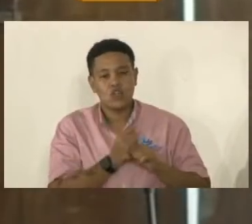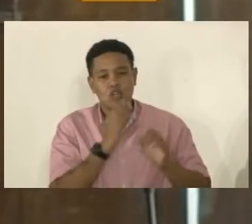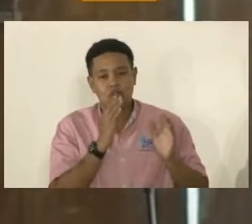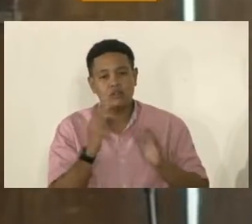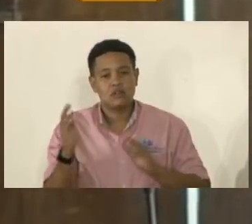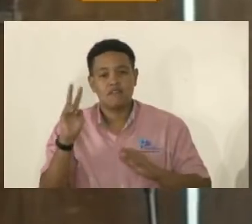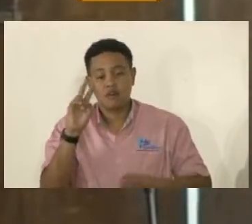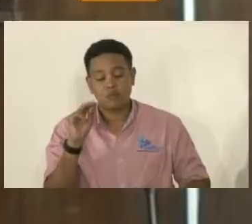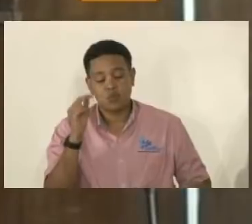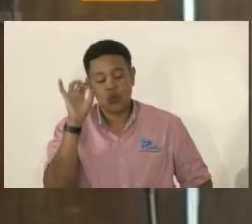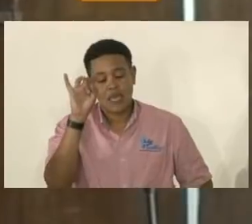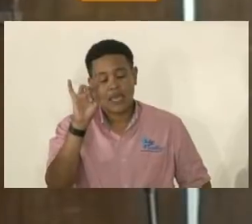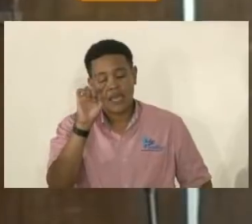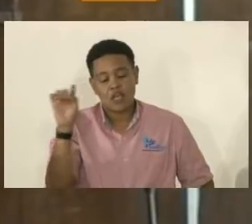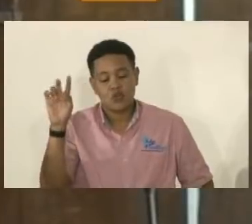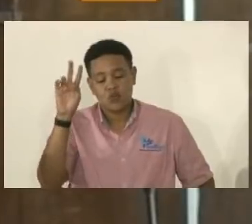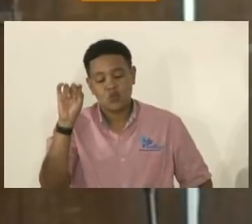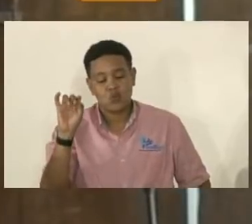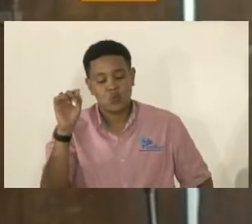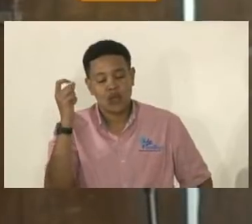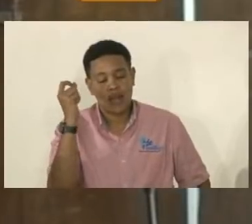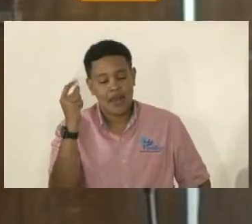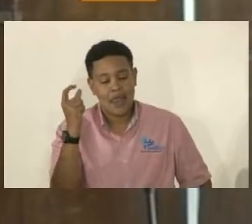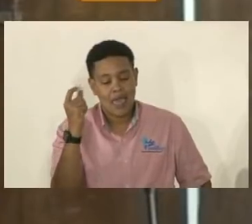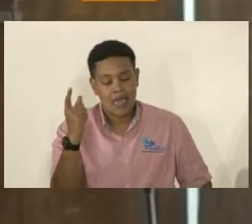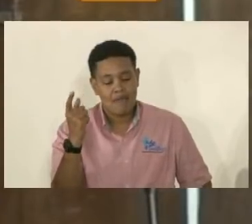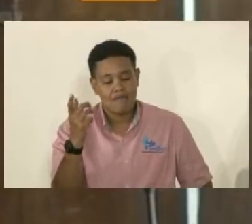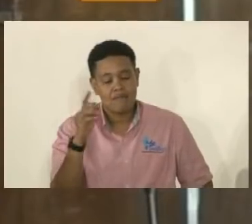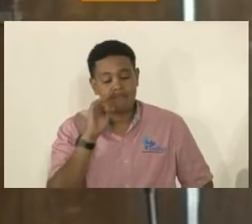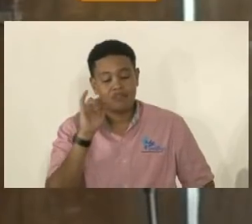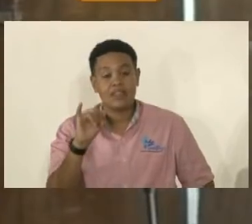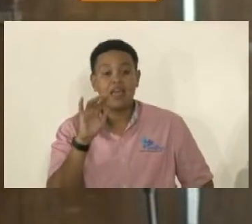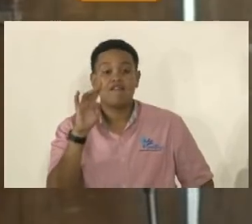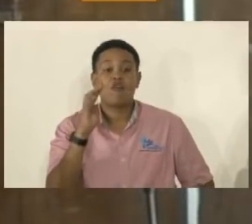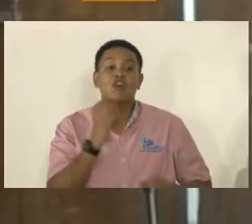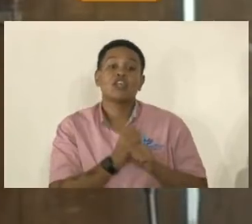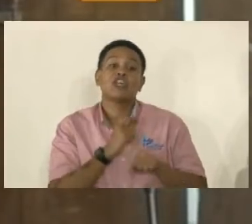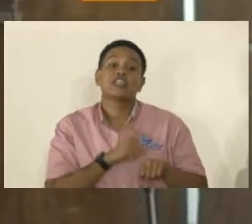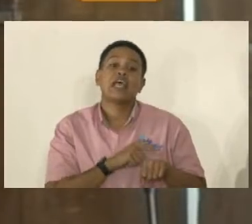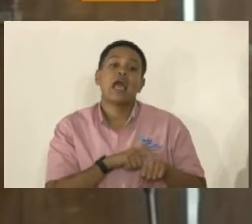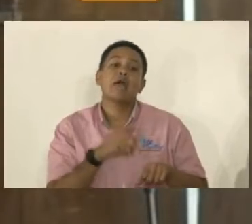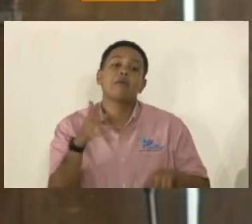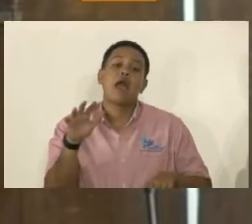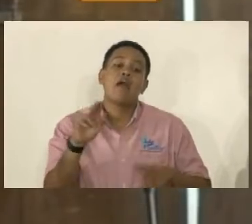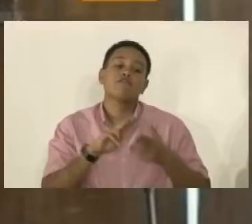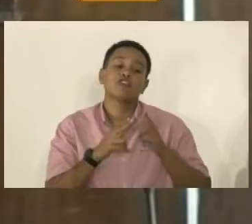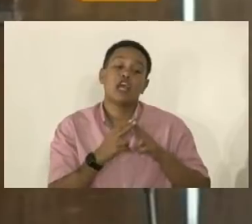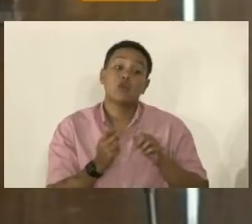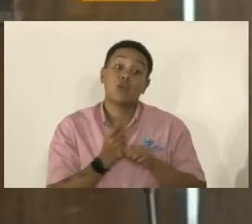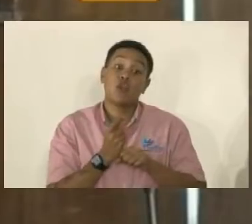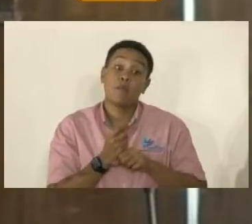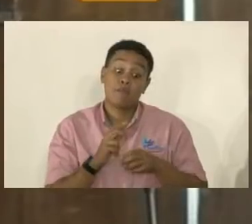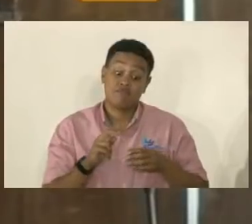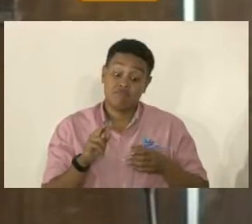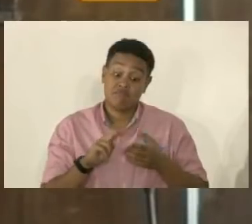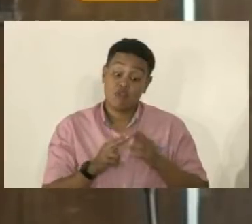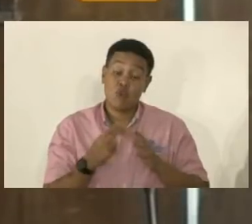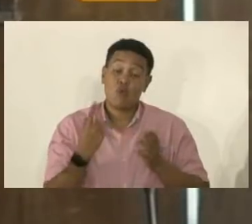from 2008 to 2011, in that 4-year period, the average annual number of murders